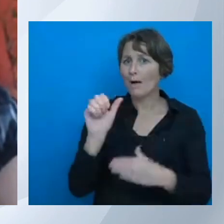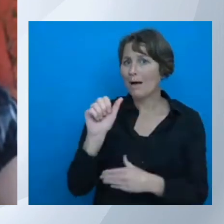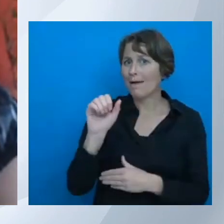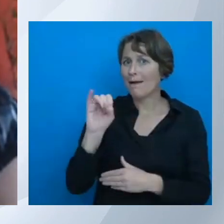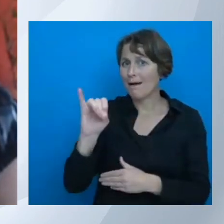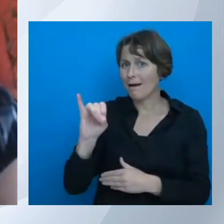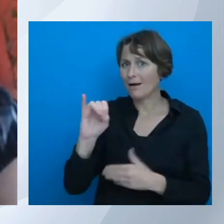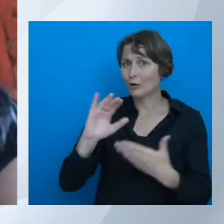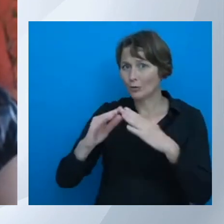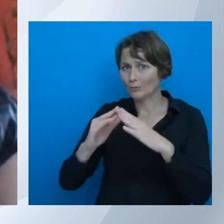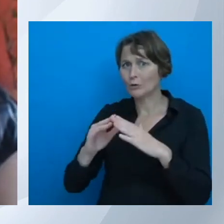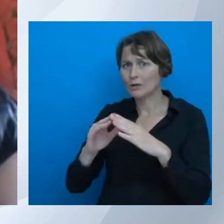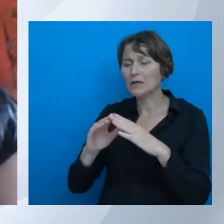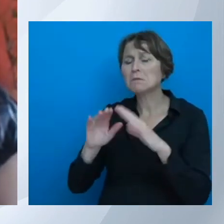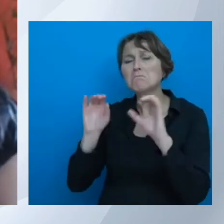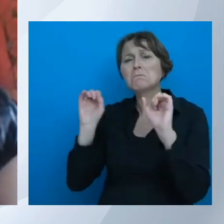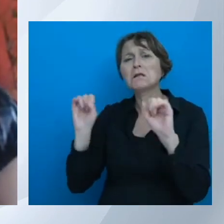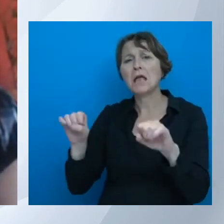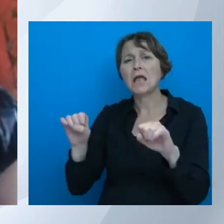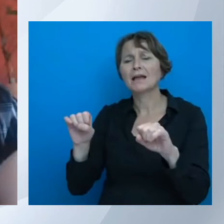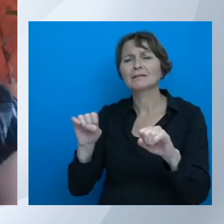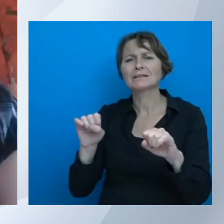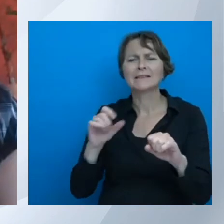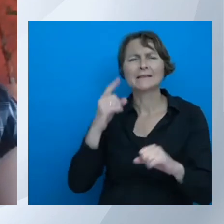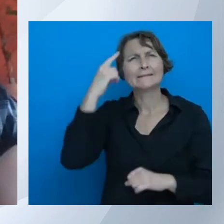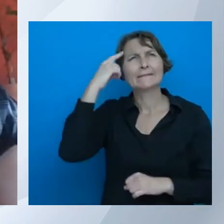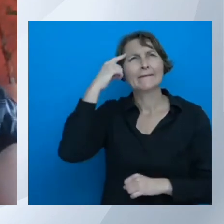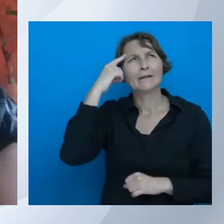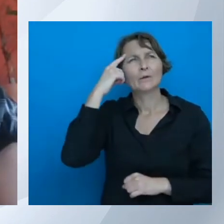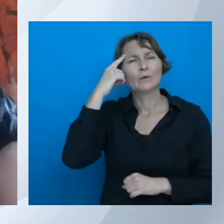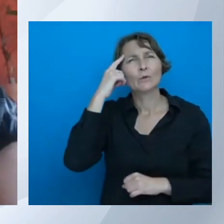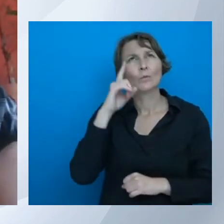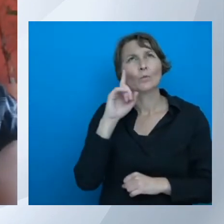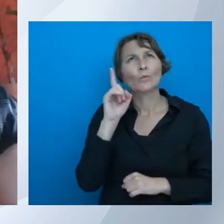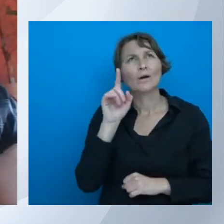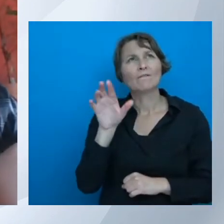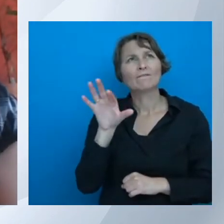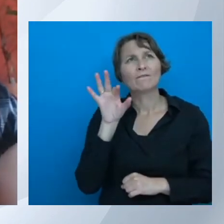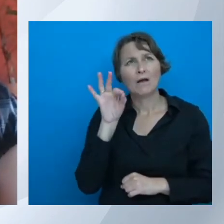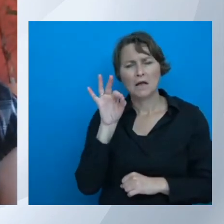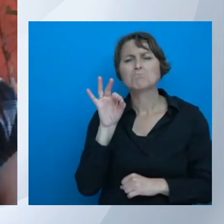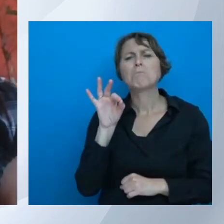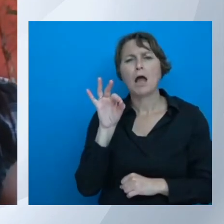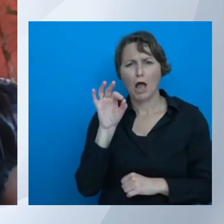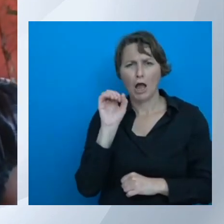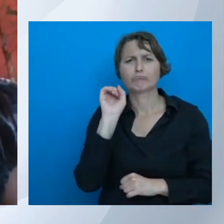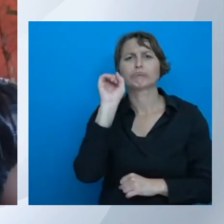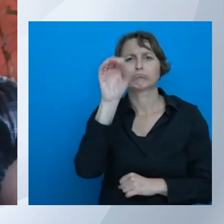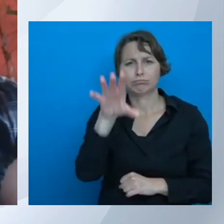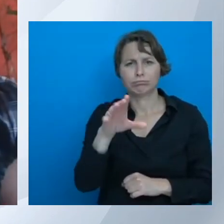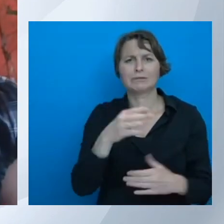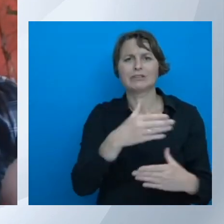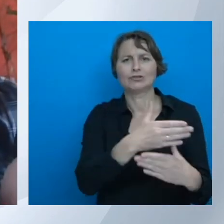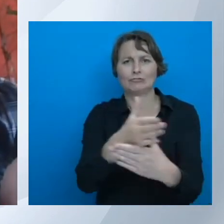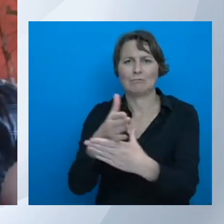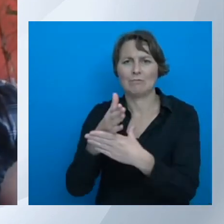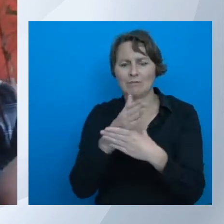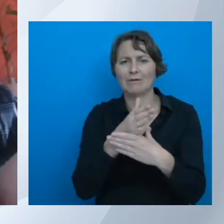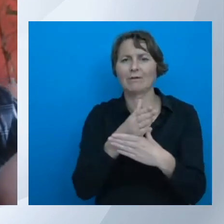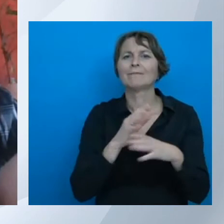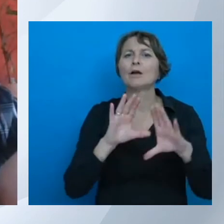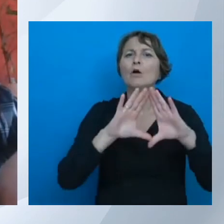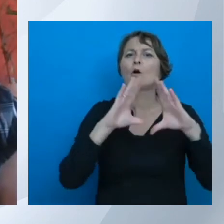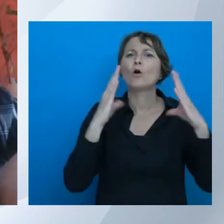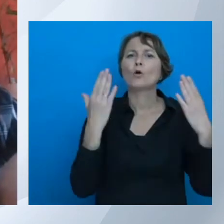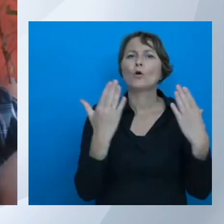You can go to, I can share that as well. So it's